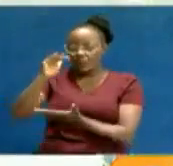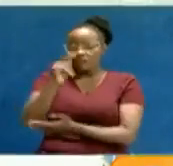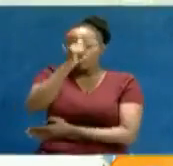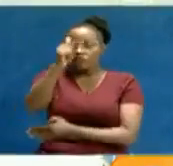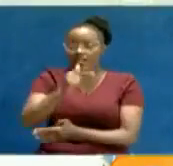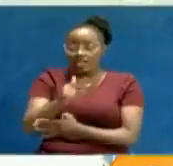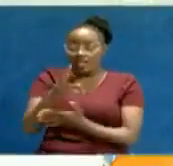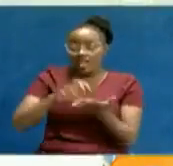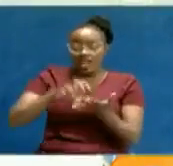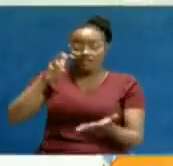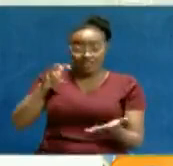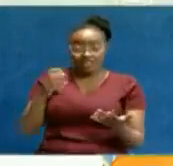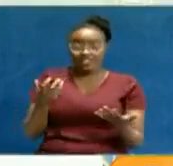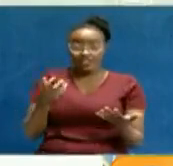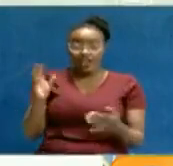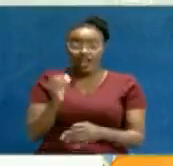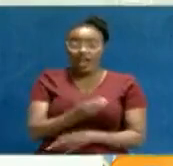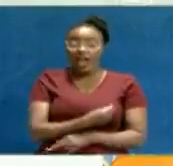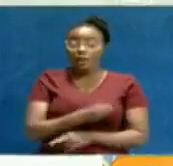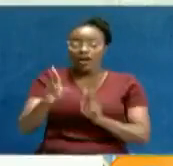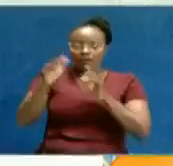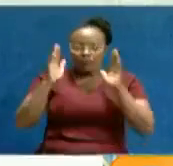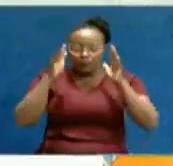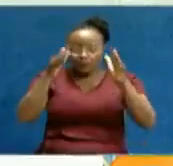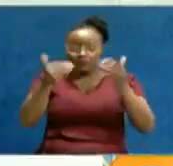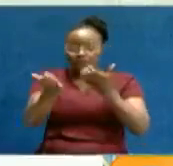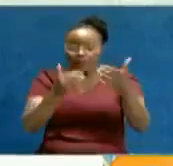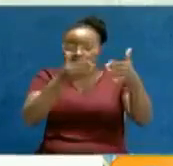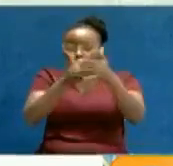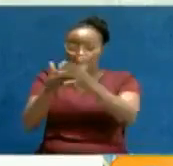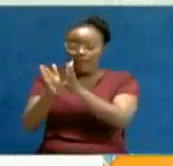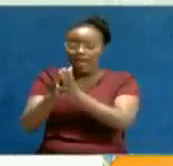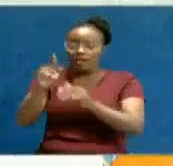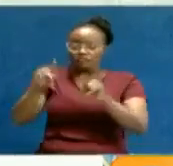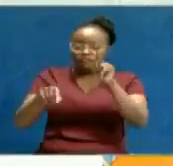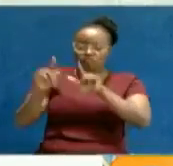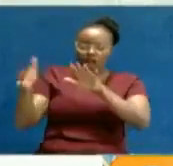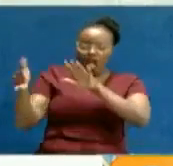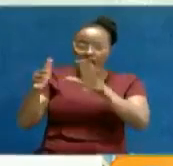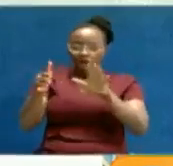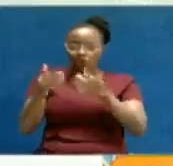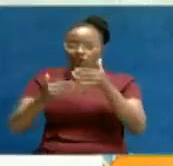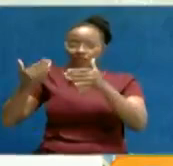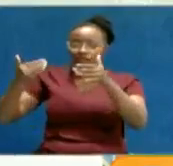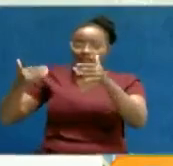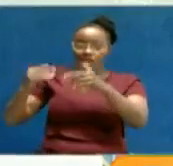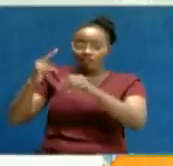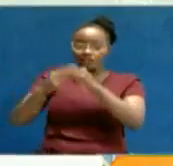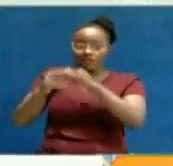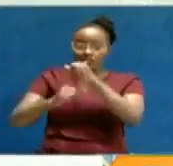Tanzania's advantage. Our very own Sam Kituku looks into the trade barriers and the trends over the last 7